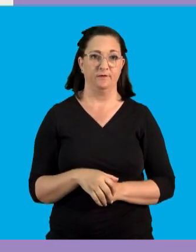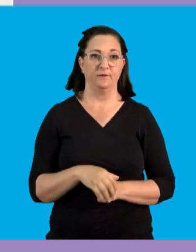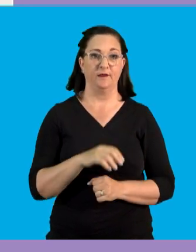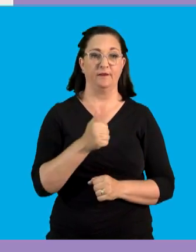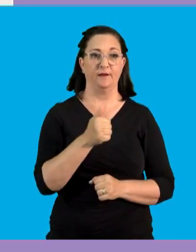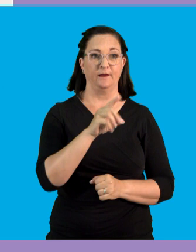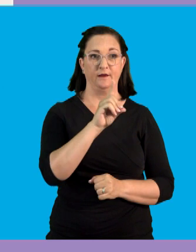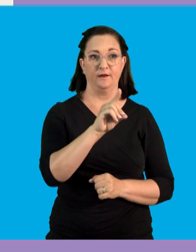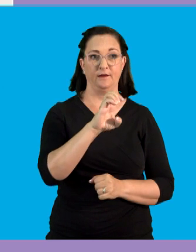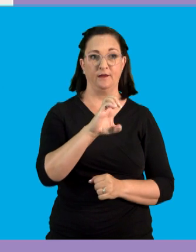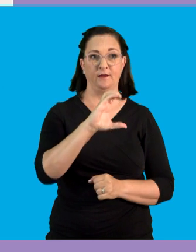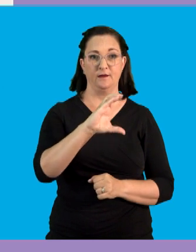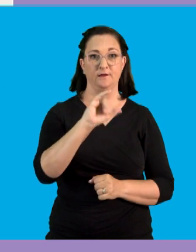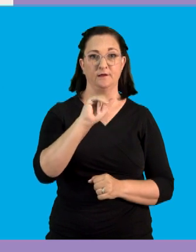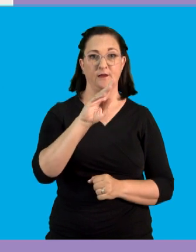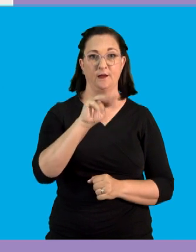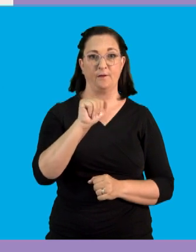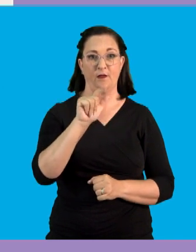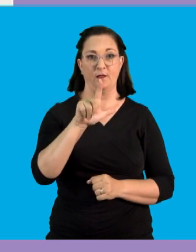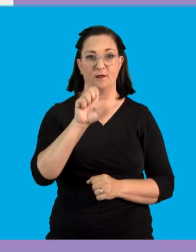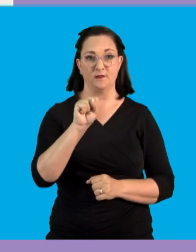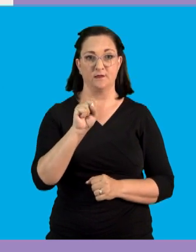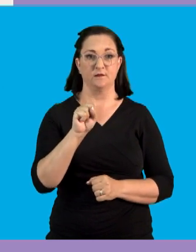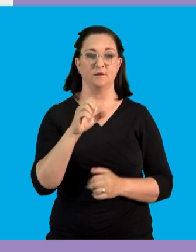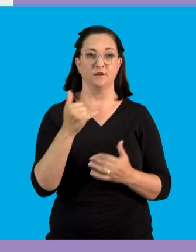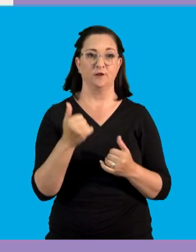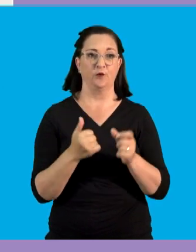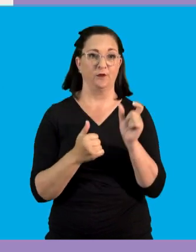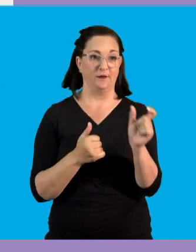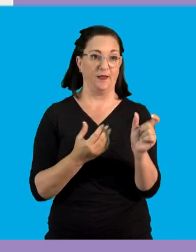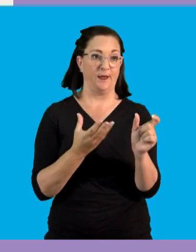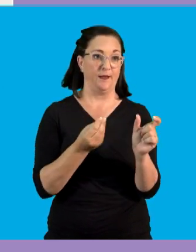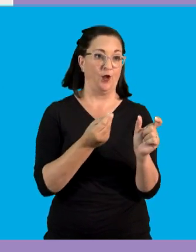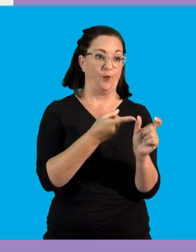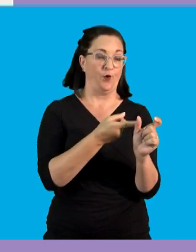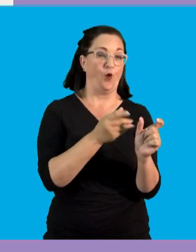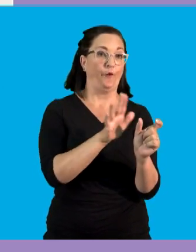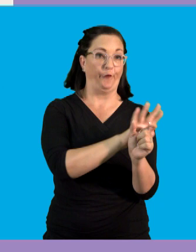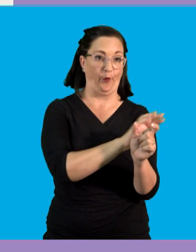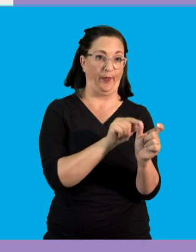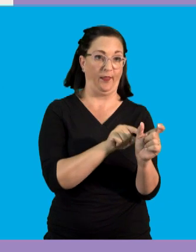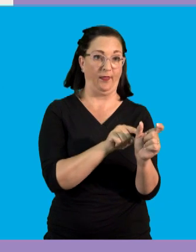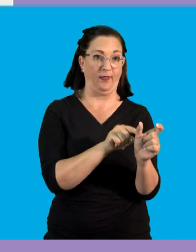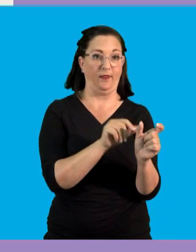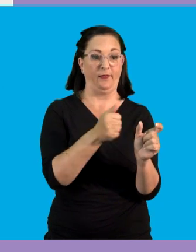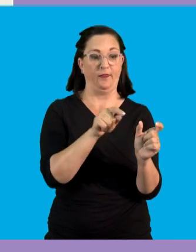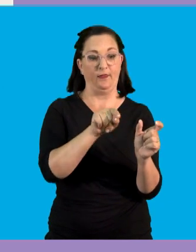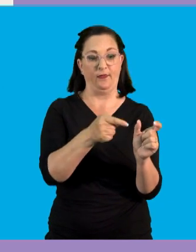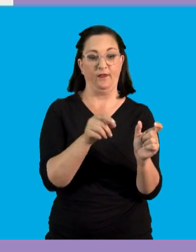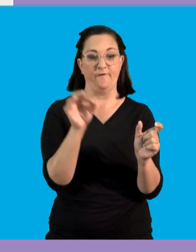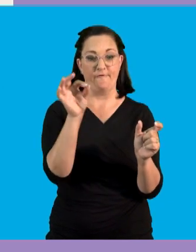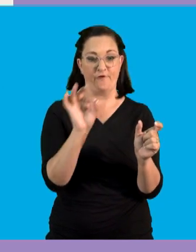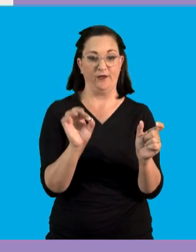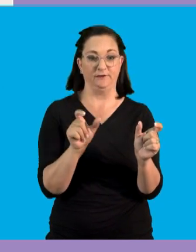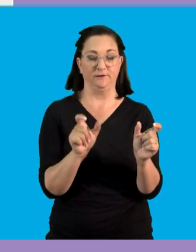And then we have decimals. Those are numbers which consist of 2 parts, a whole number part and